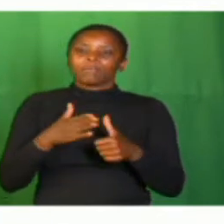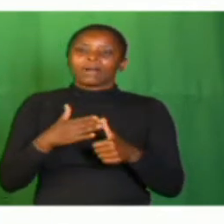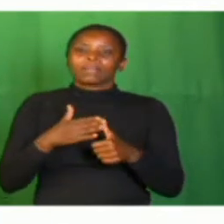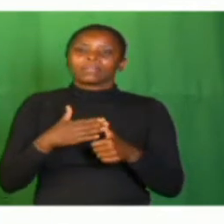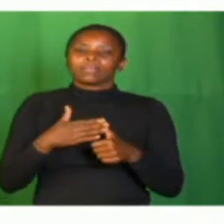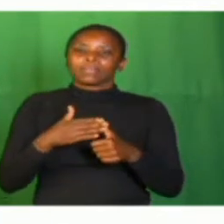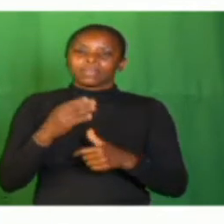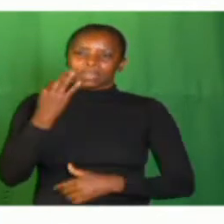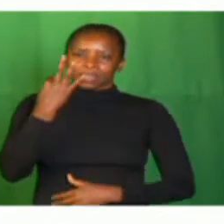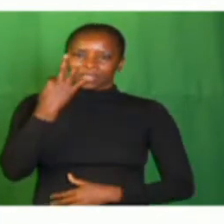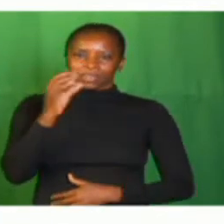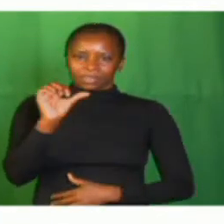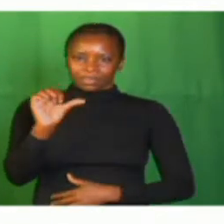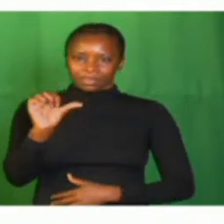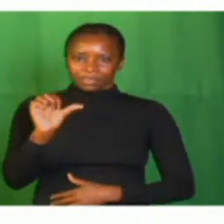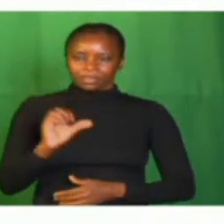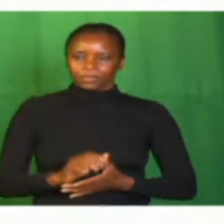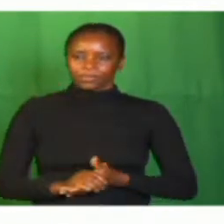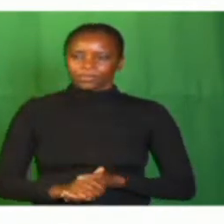is 36.